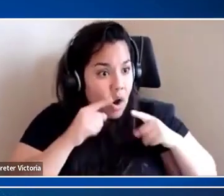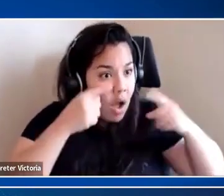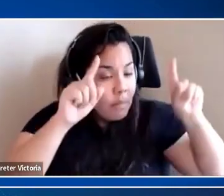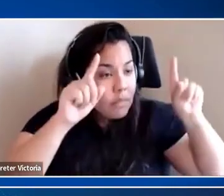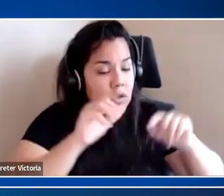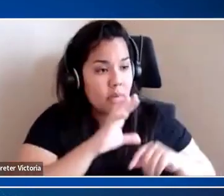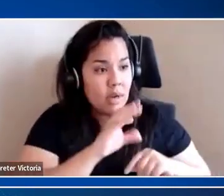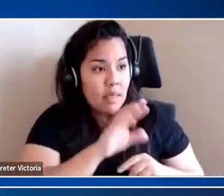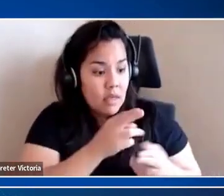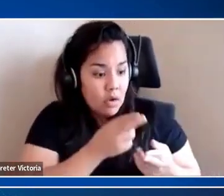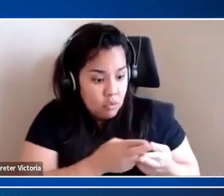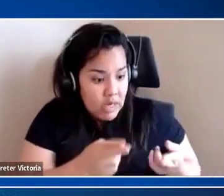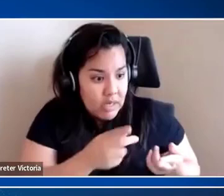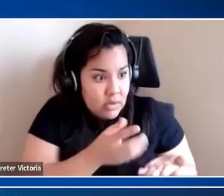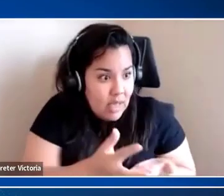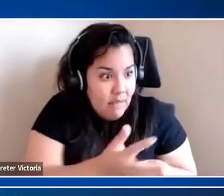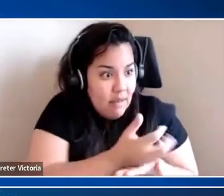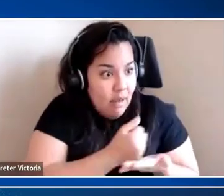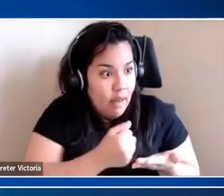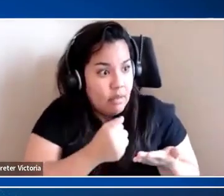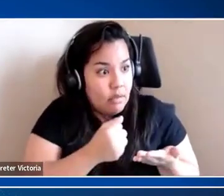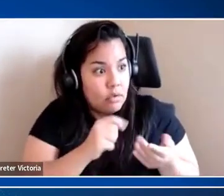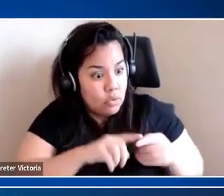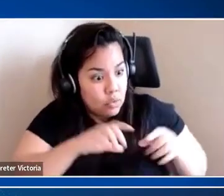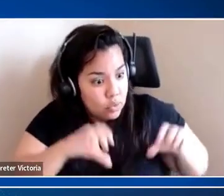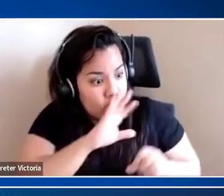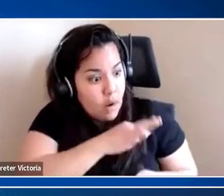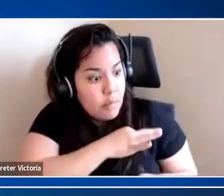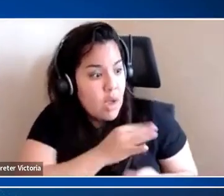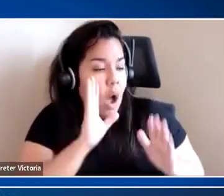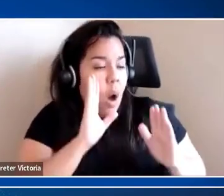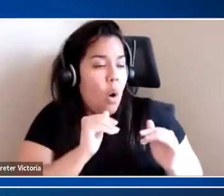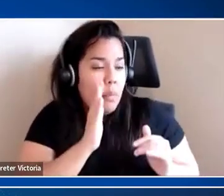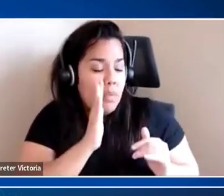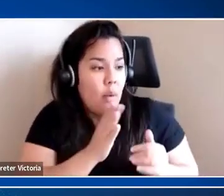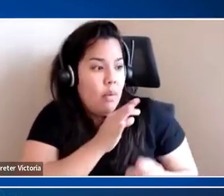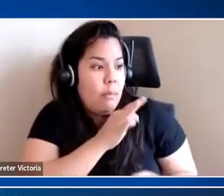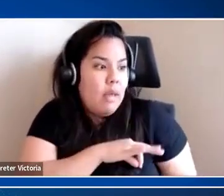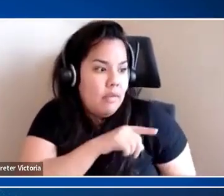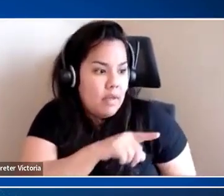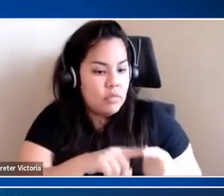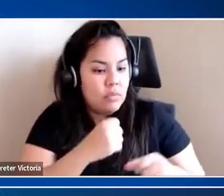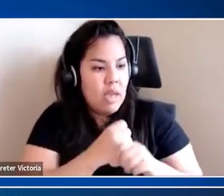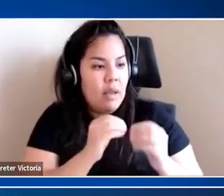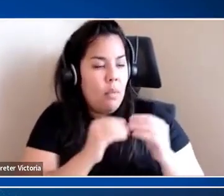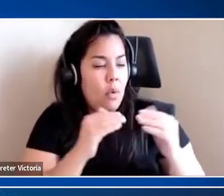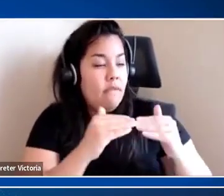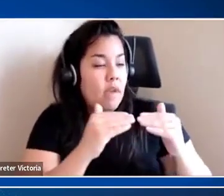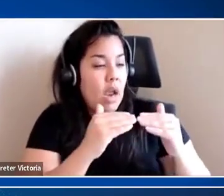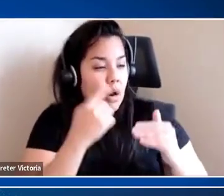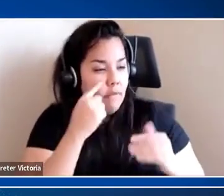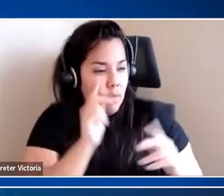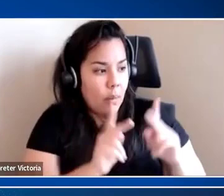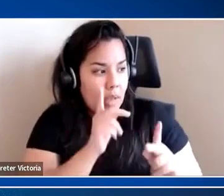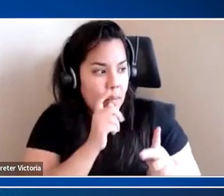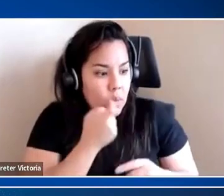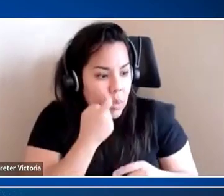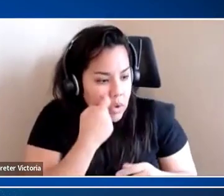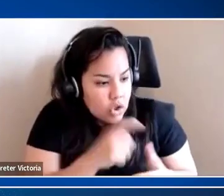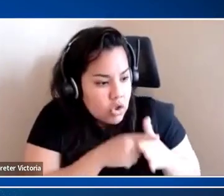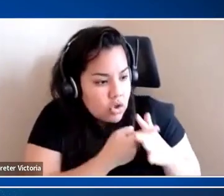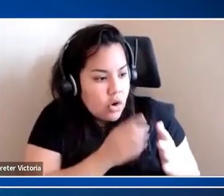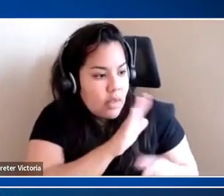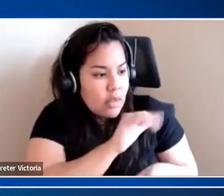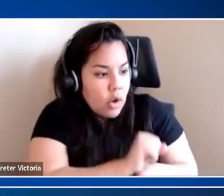do their application, this will work toward kind of evening the playing field for people who are just starting out their career and have, the expertise